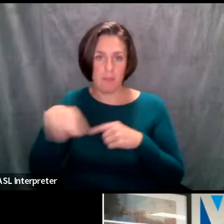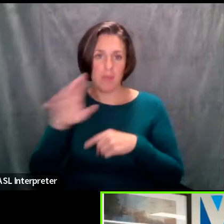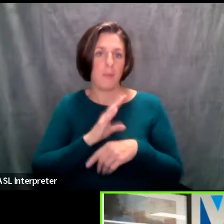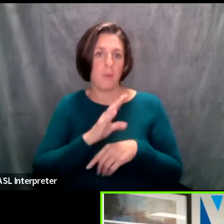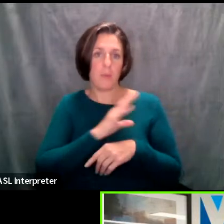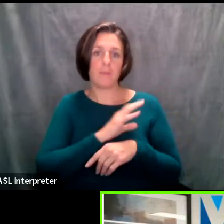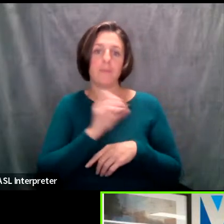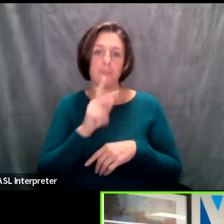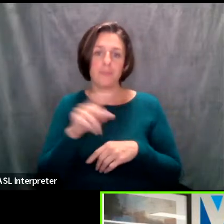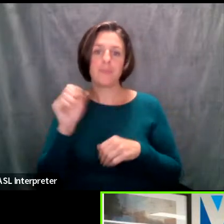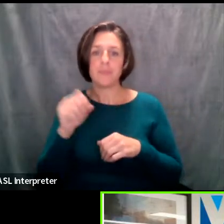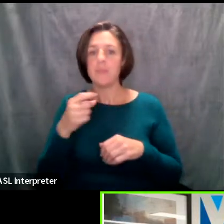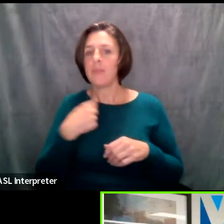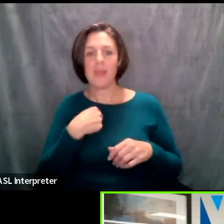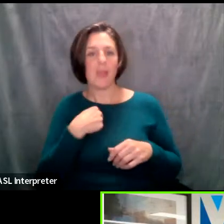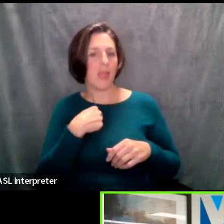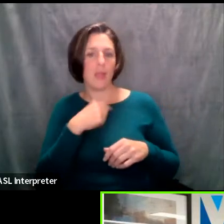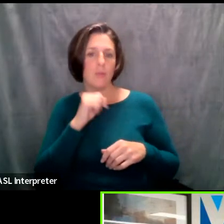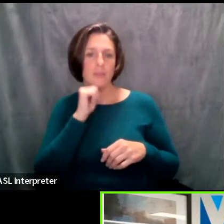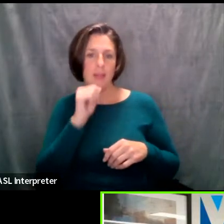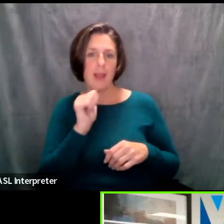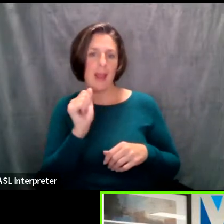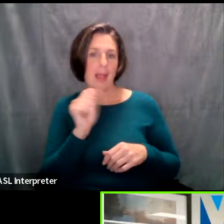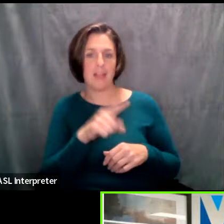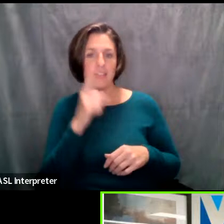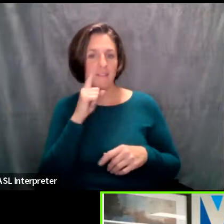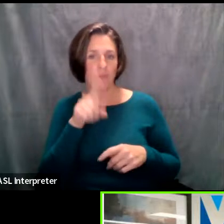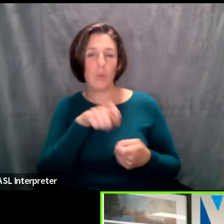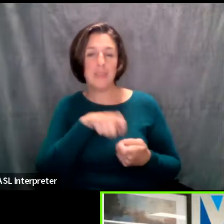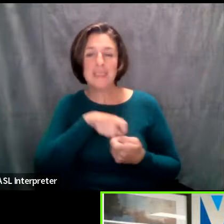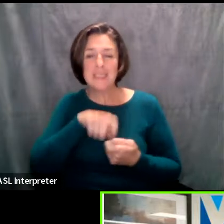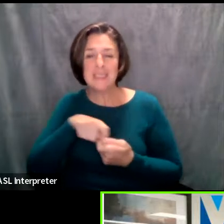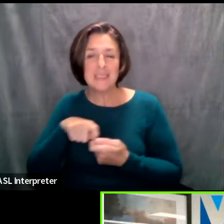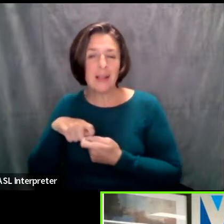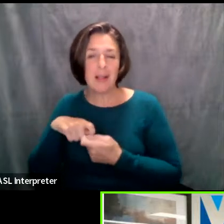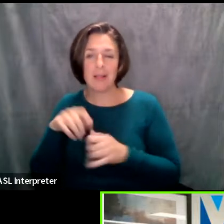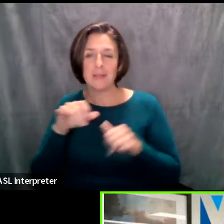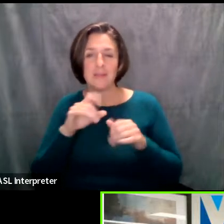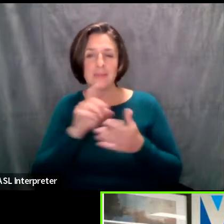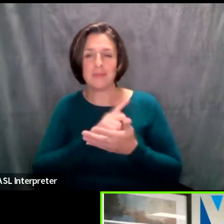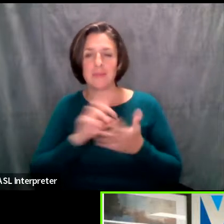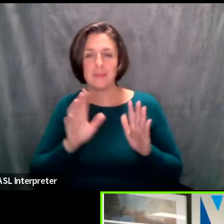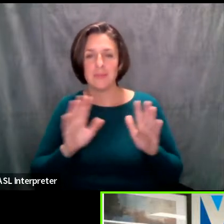you. I mean, yeah, I wasn't asking for a detailed design or any, I mean, just